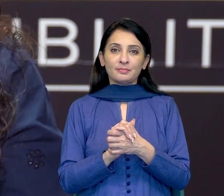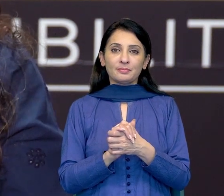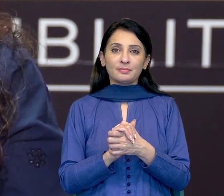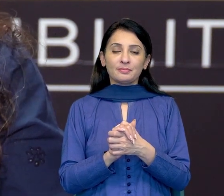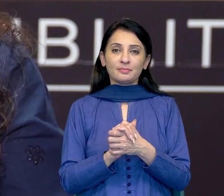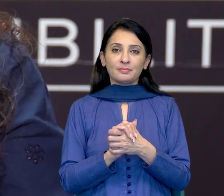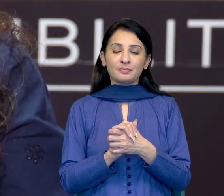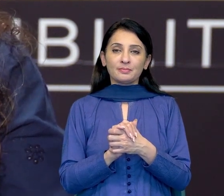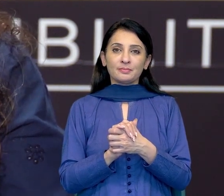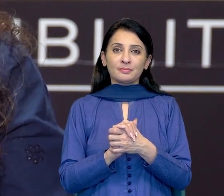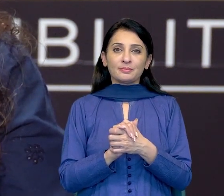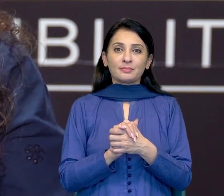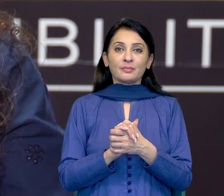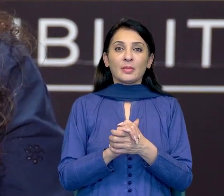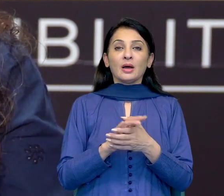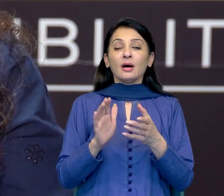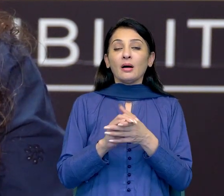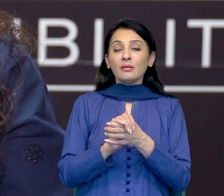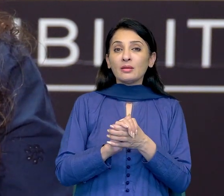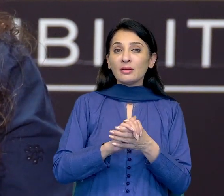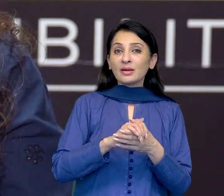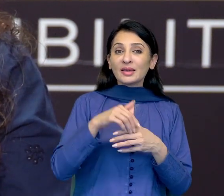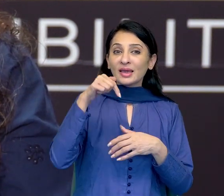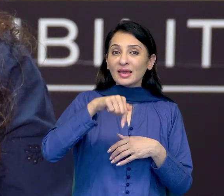taught me that